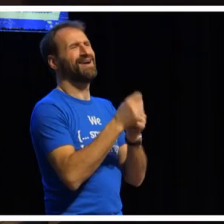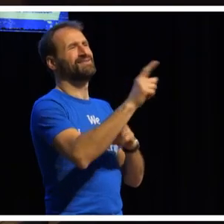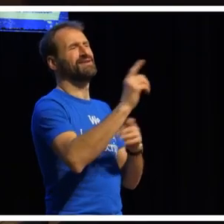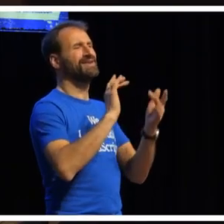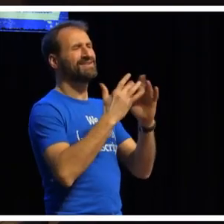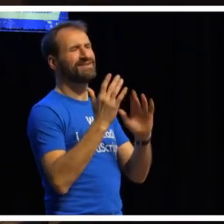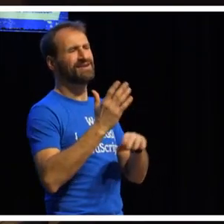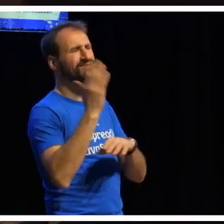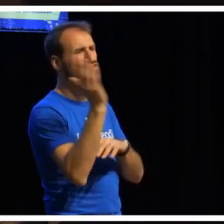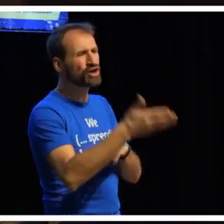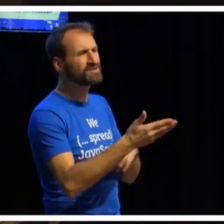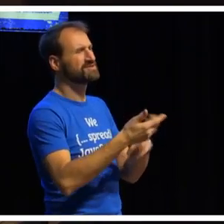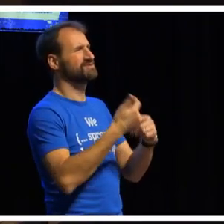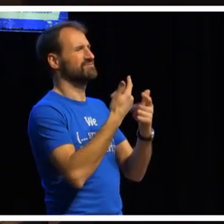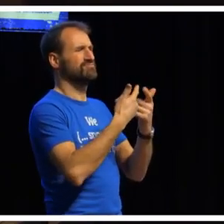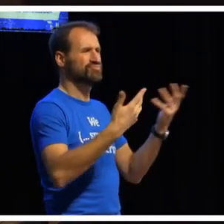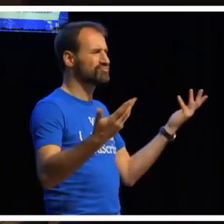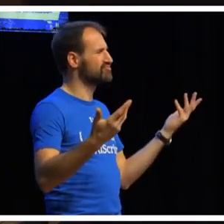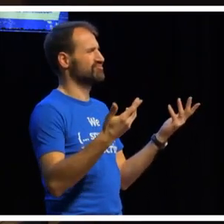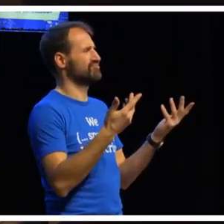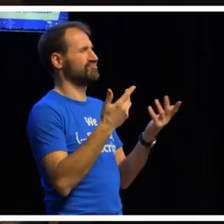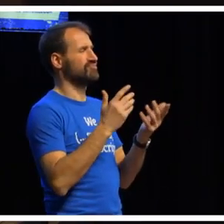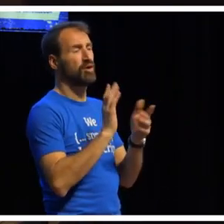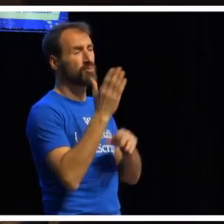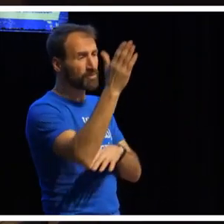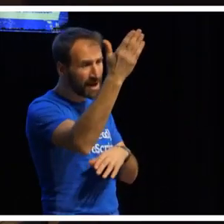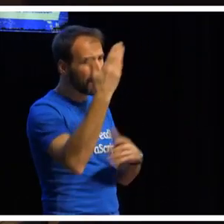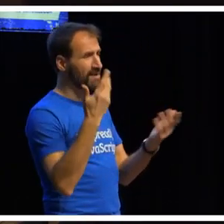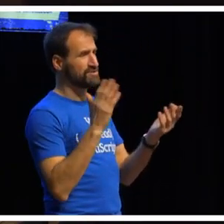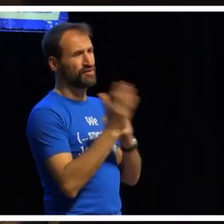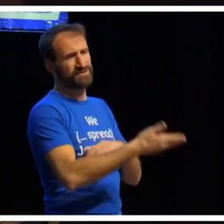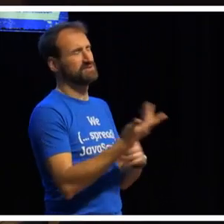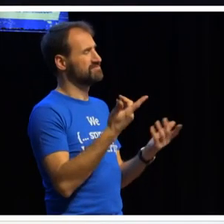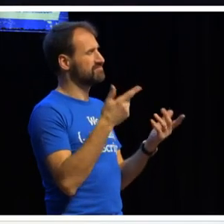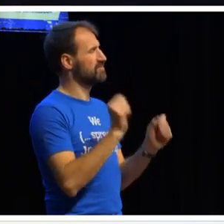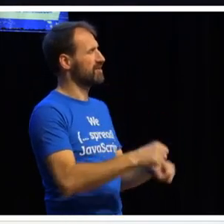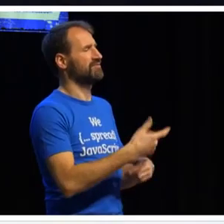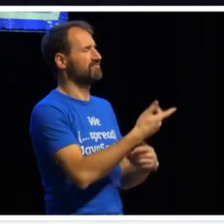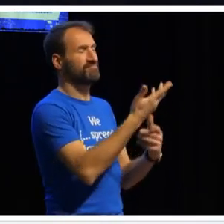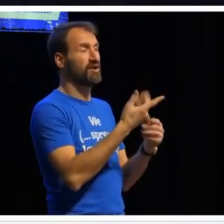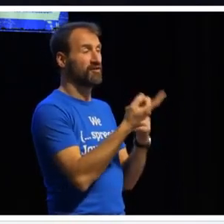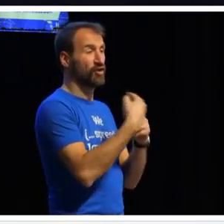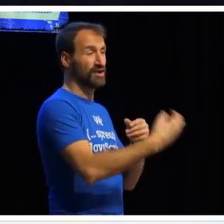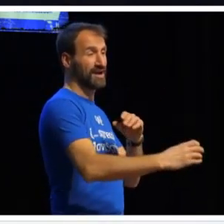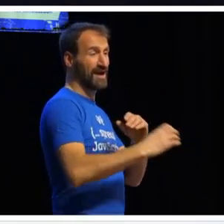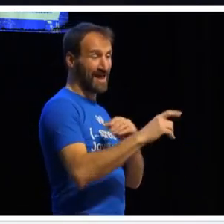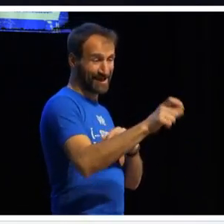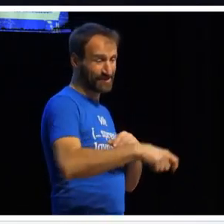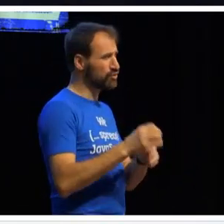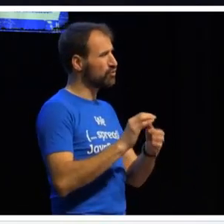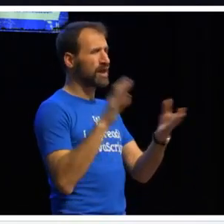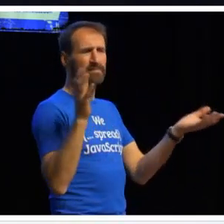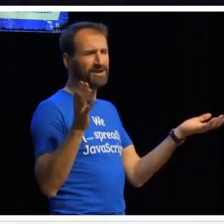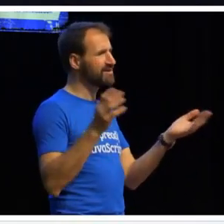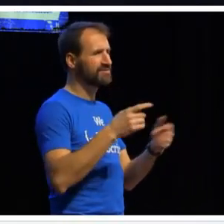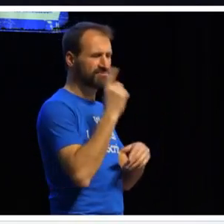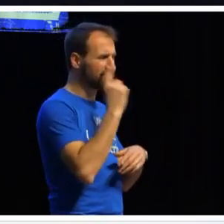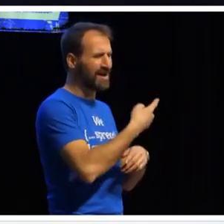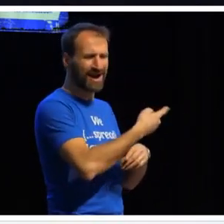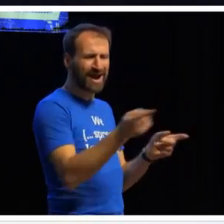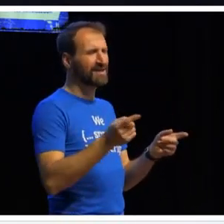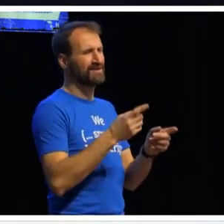write JavaScript on the server in Node.js. You'd be able to write it on the client. You'd be able to write it on the actual embedded device that was running off a battery